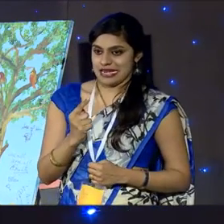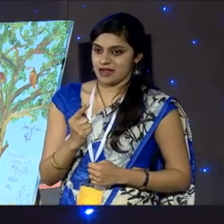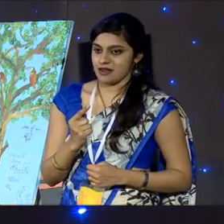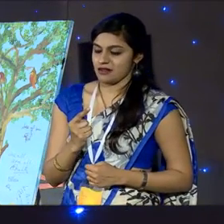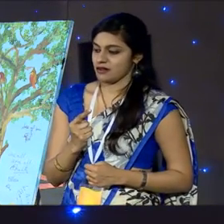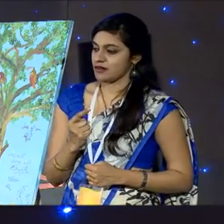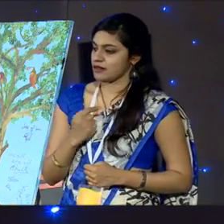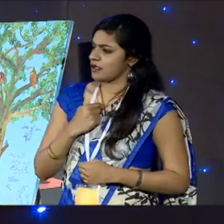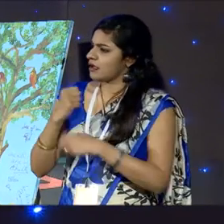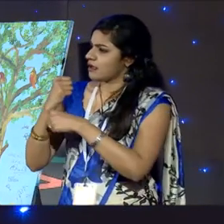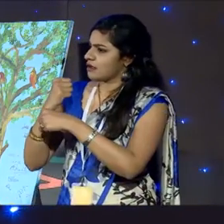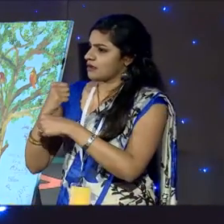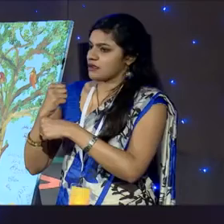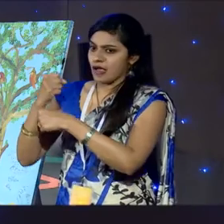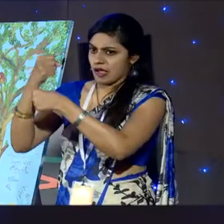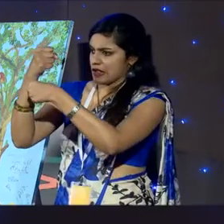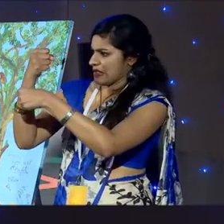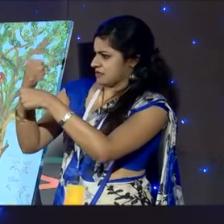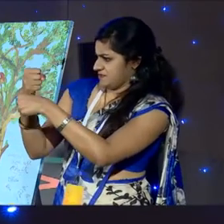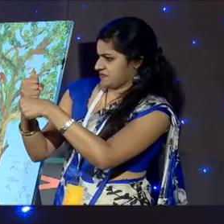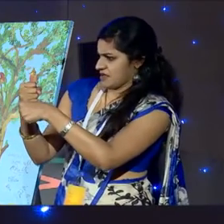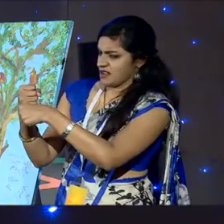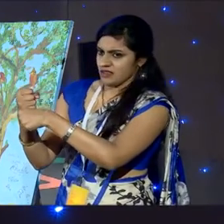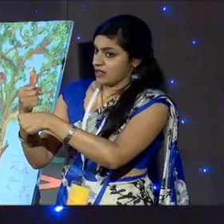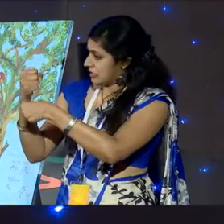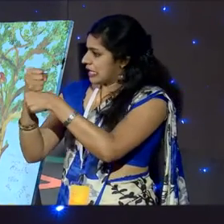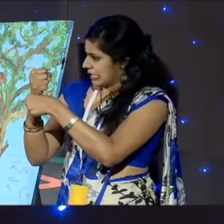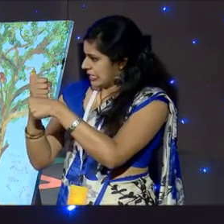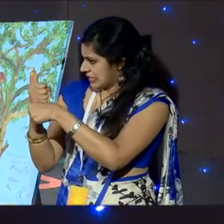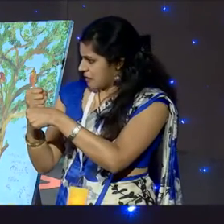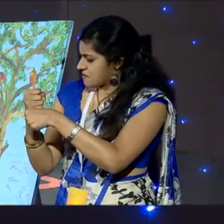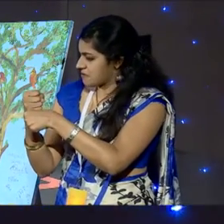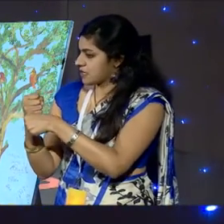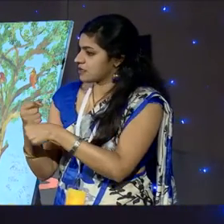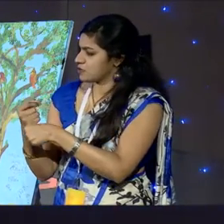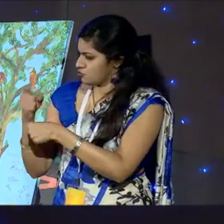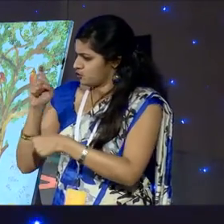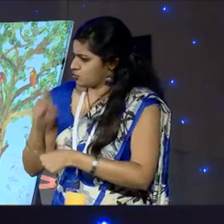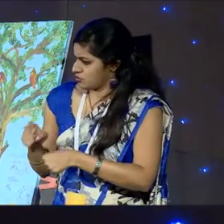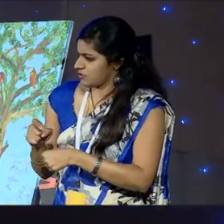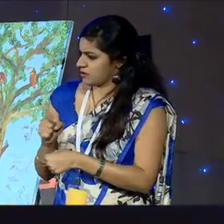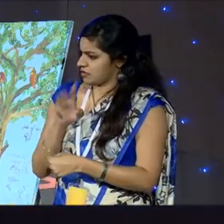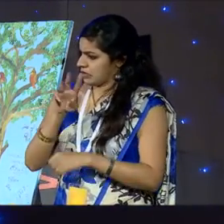is pronounced like the word pneumonia. You know, the first three letters of his name is silent.